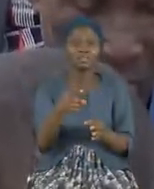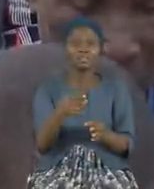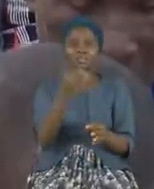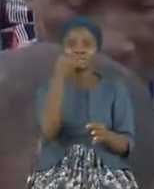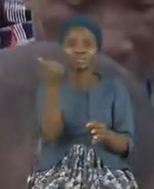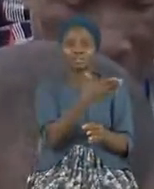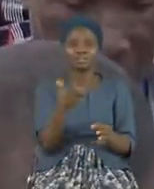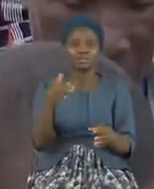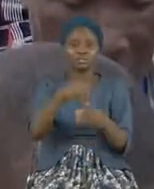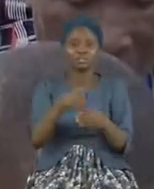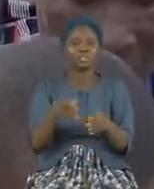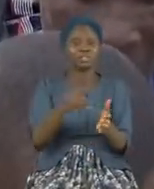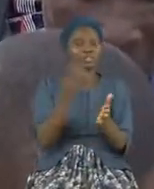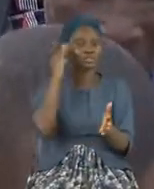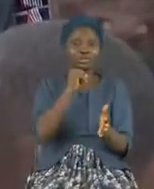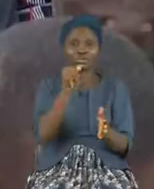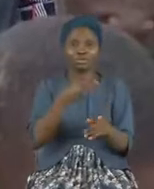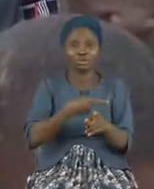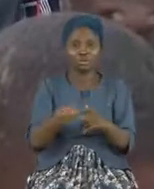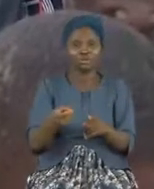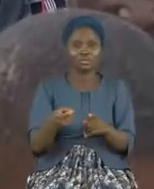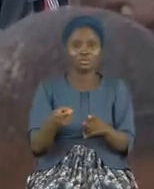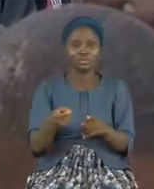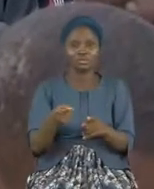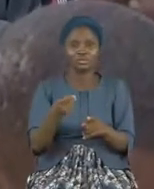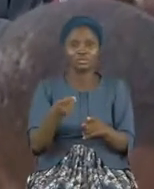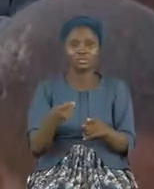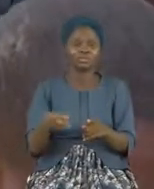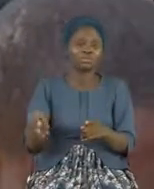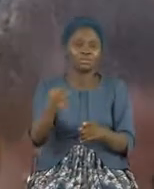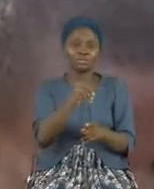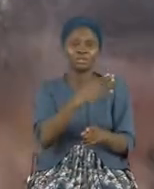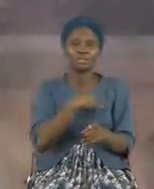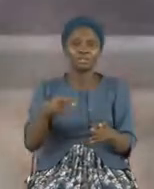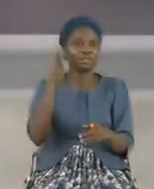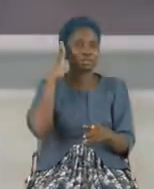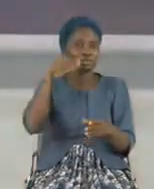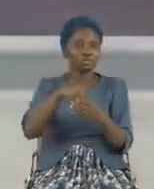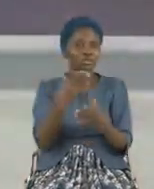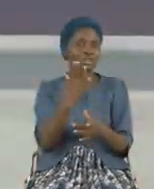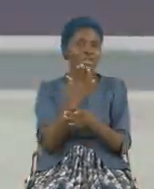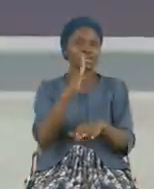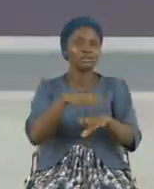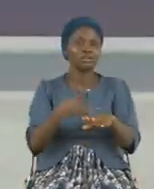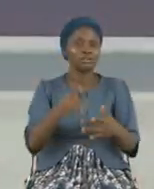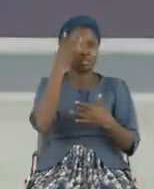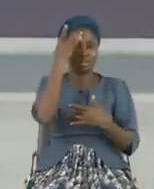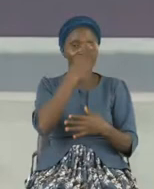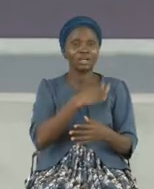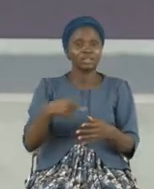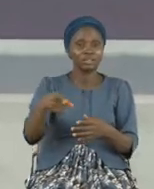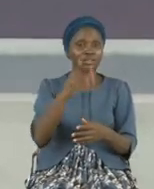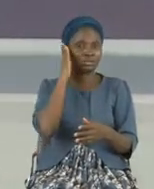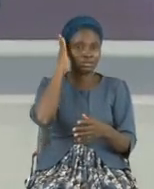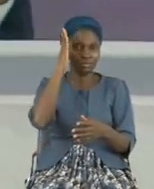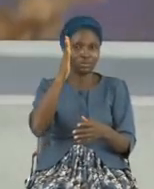they shall lay their hands on the sick. And they shall recover.